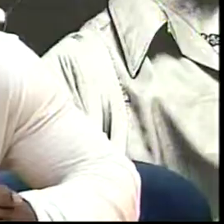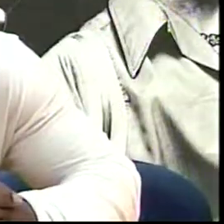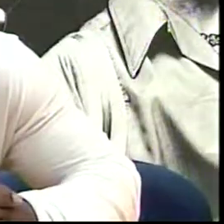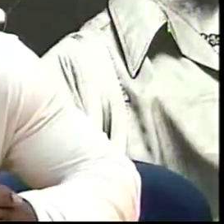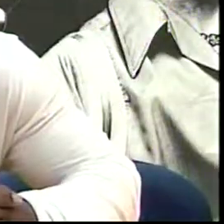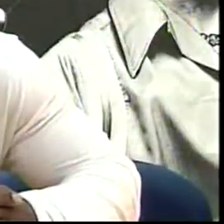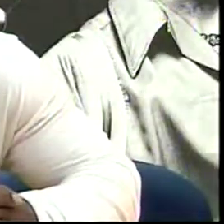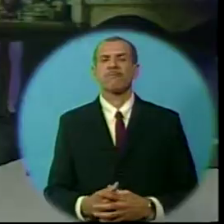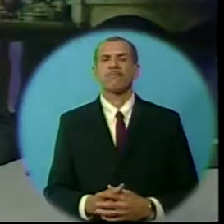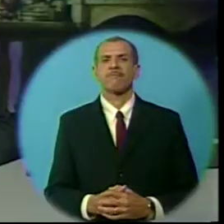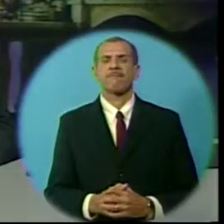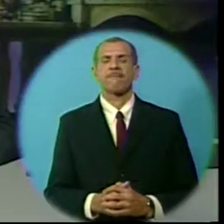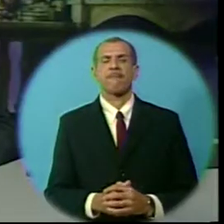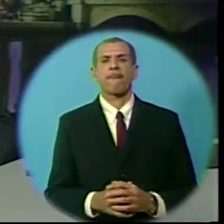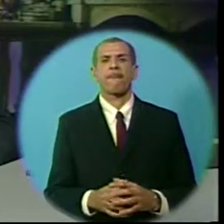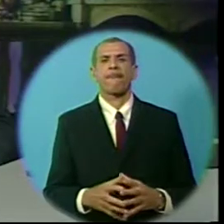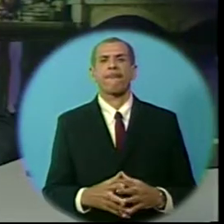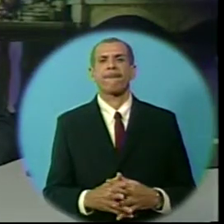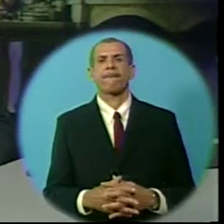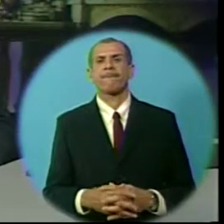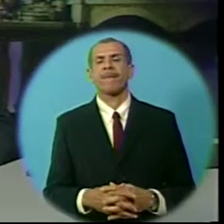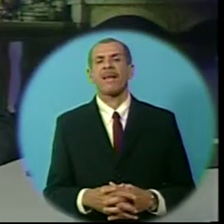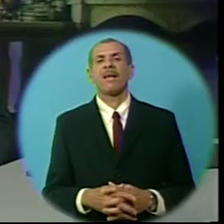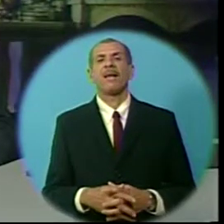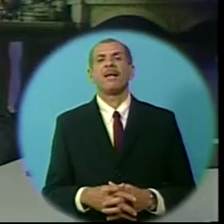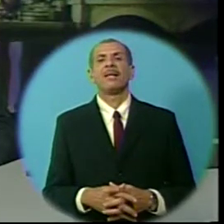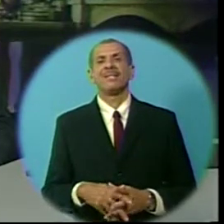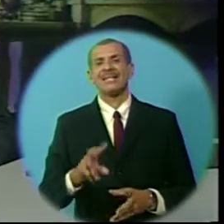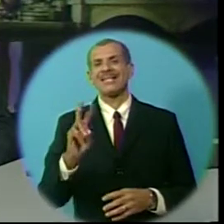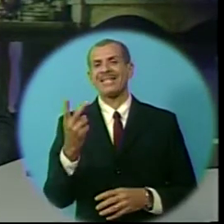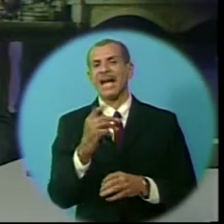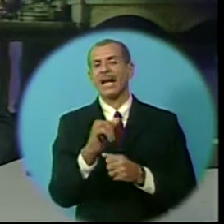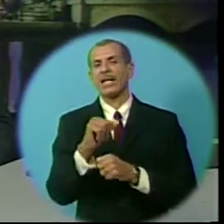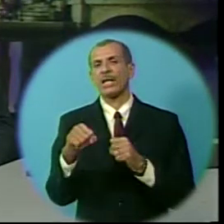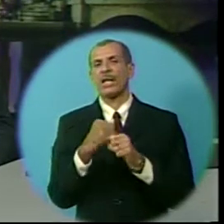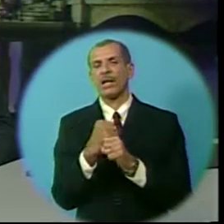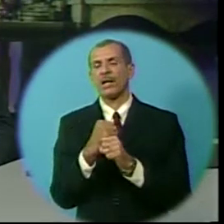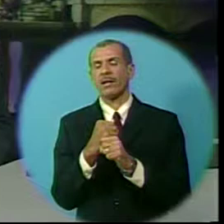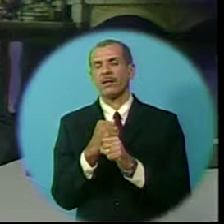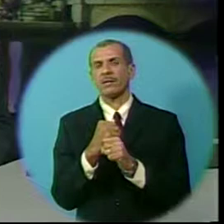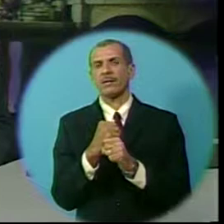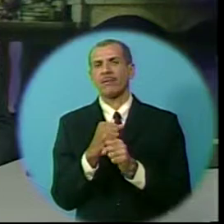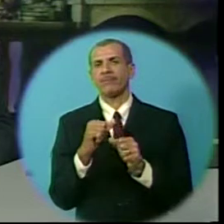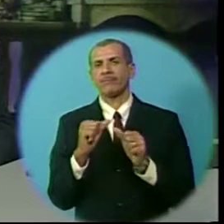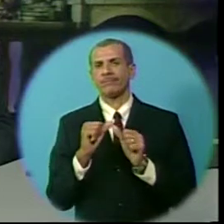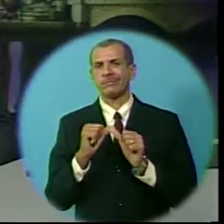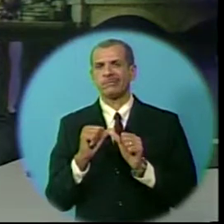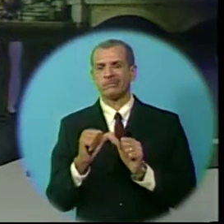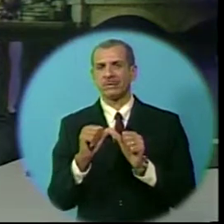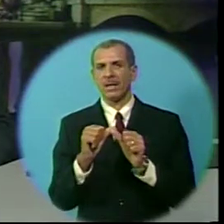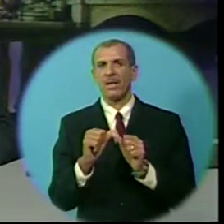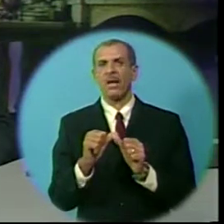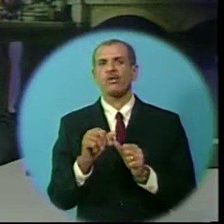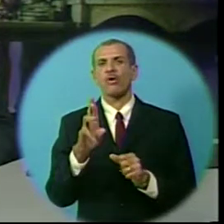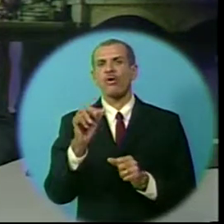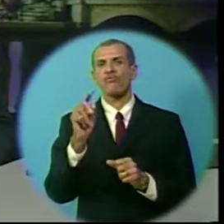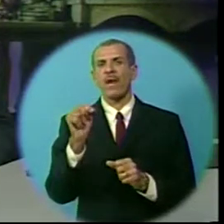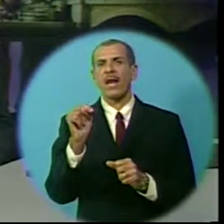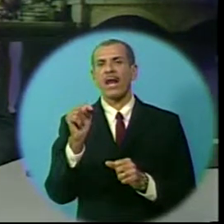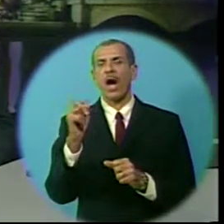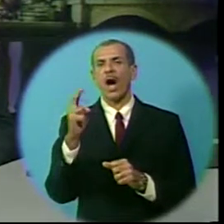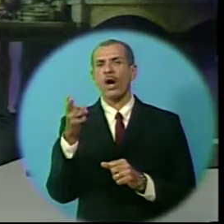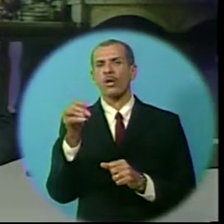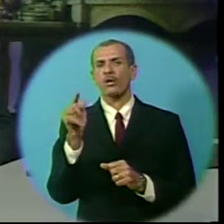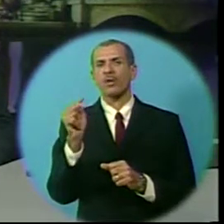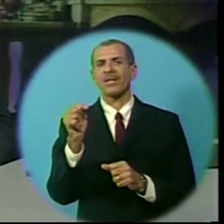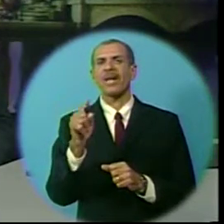starting on the wrong footing. Let's switch sports now. For the second year in a row, it was Red House to claim the title of House Champions at the